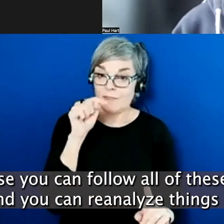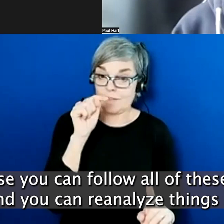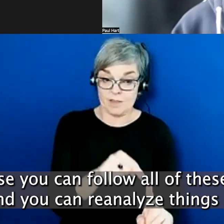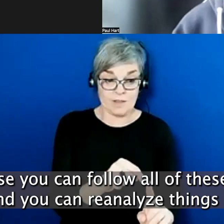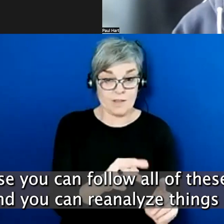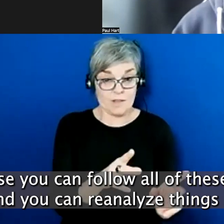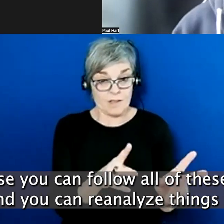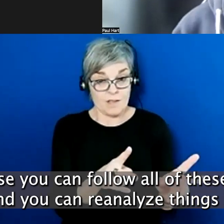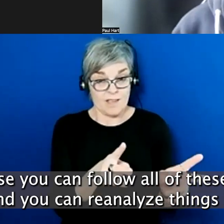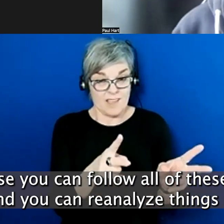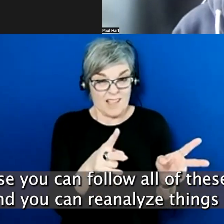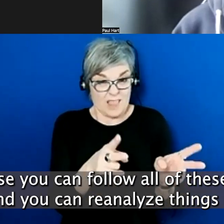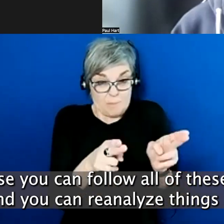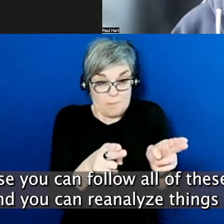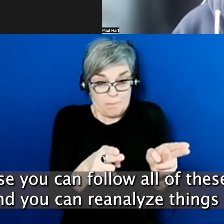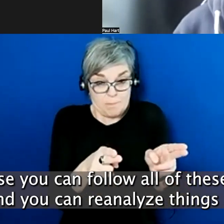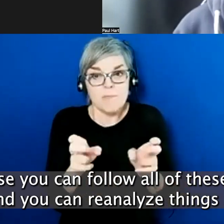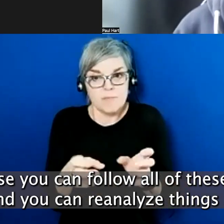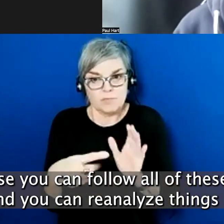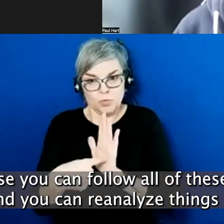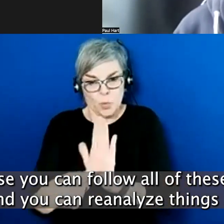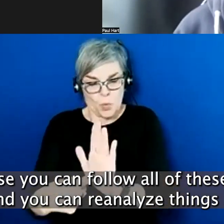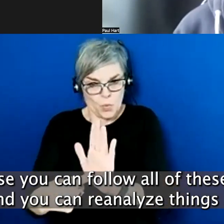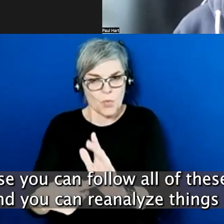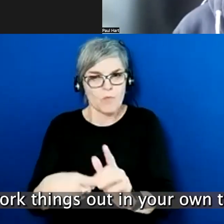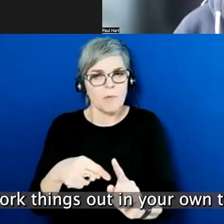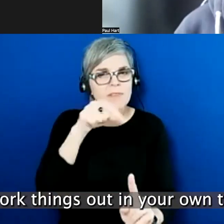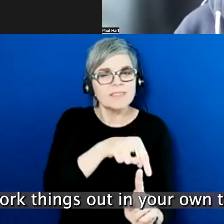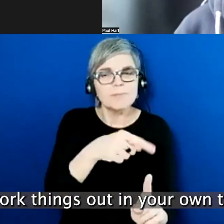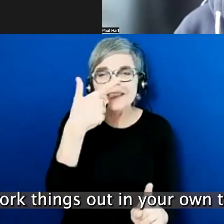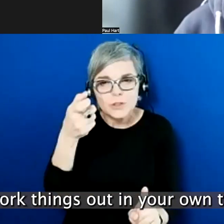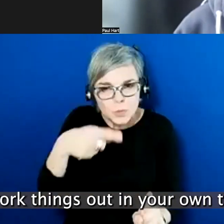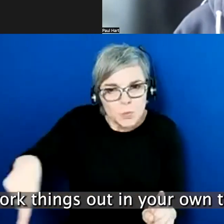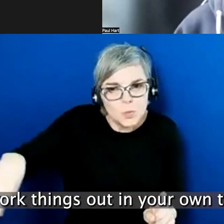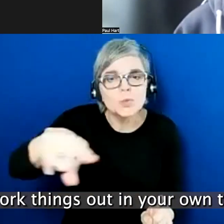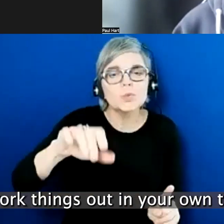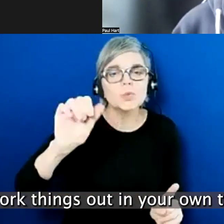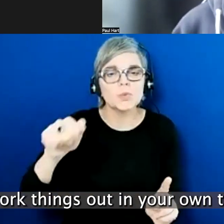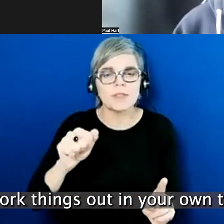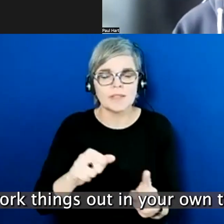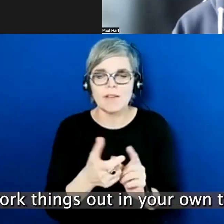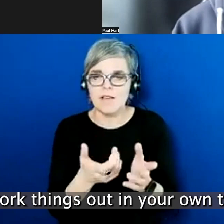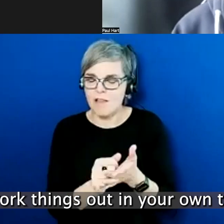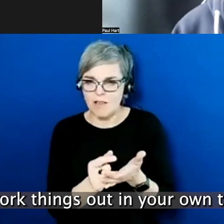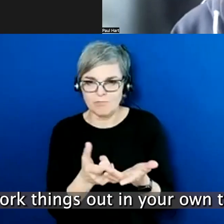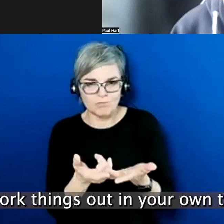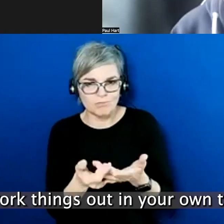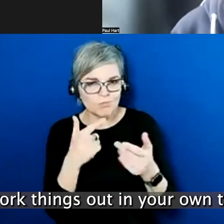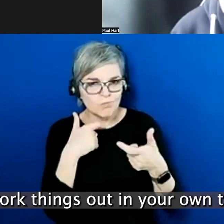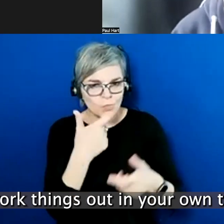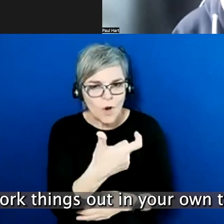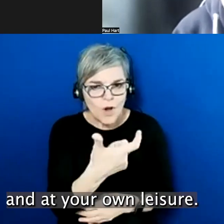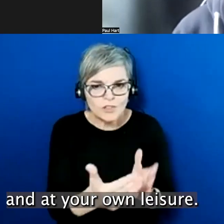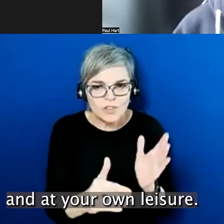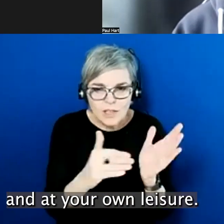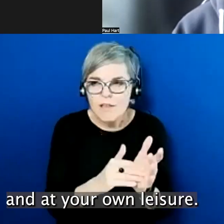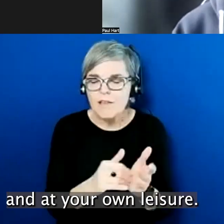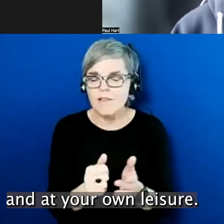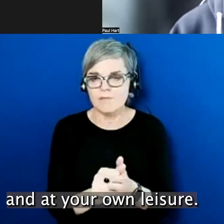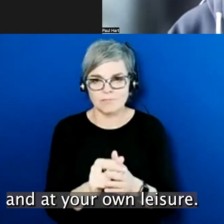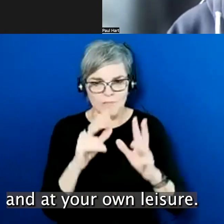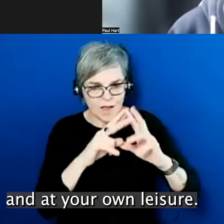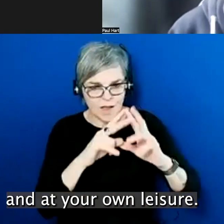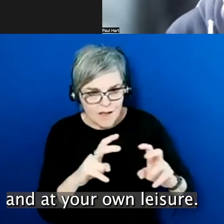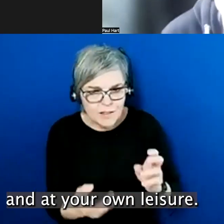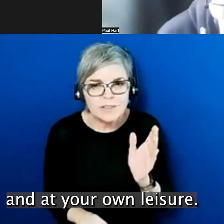follow all of these up and you can reanalyze things and work things out in your own time and at your